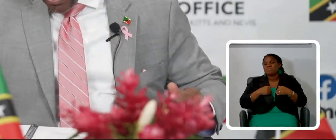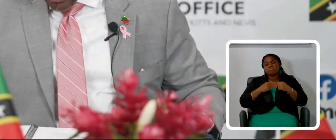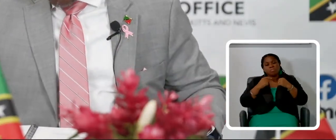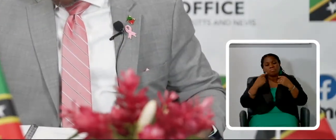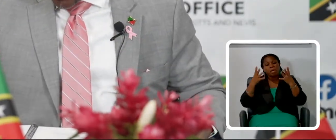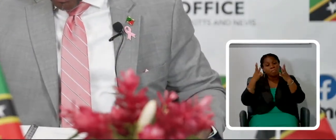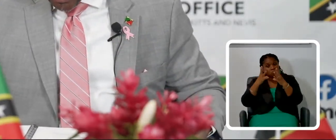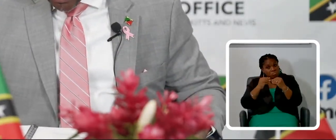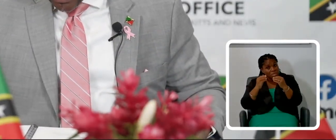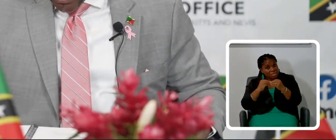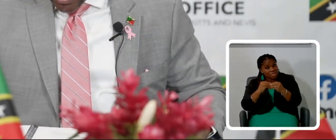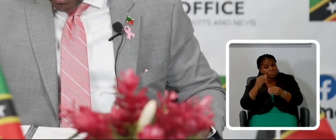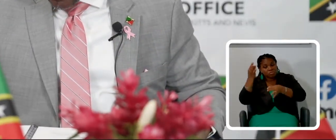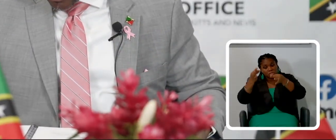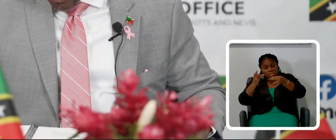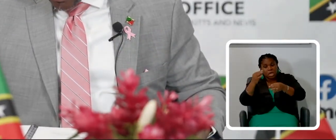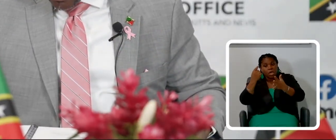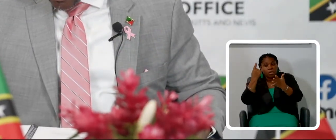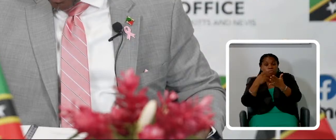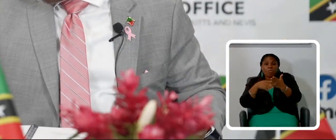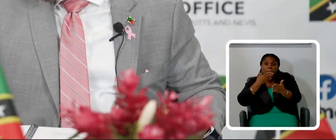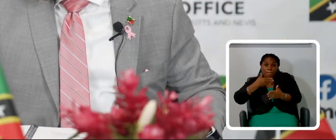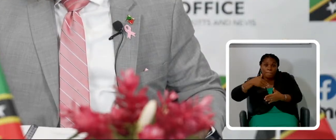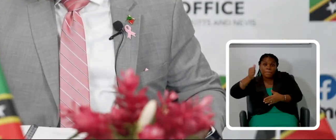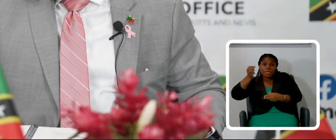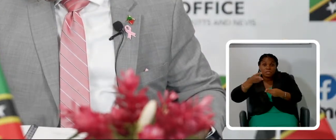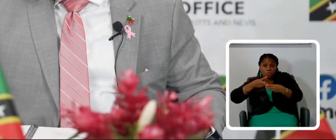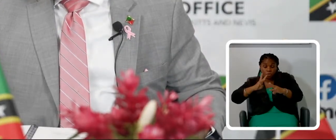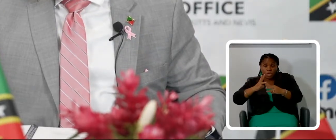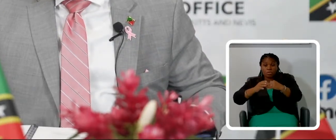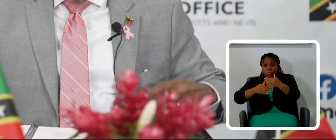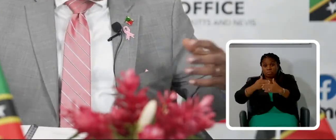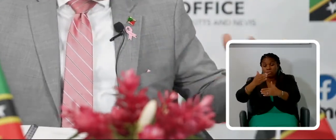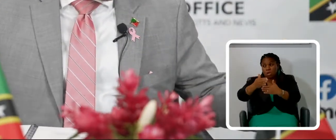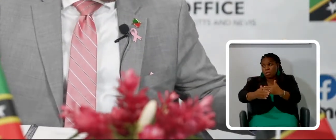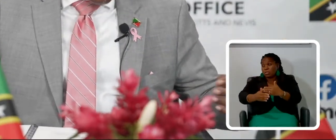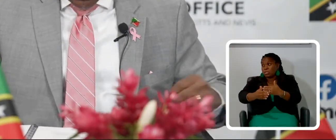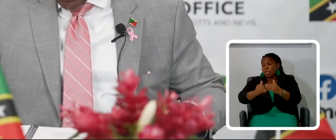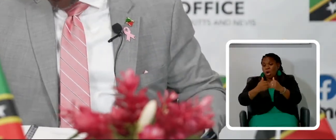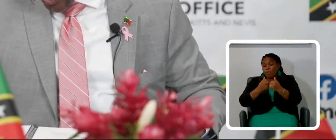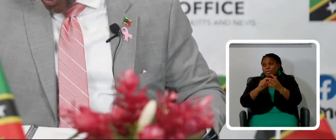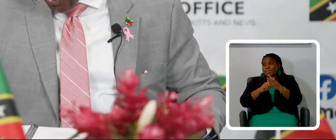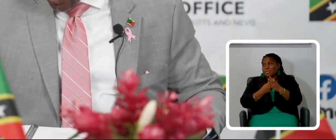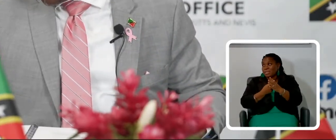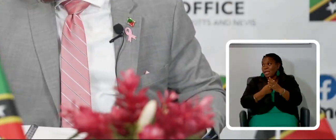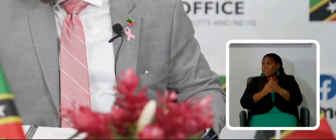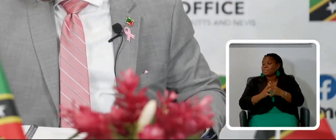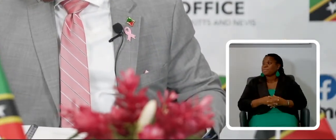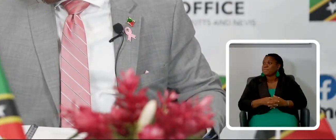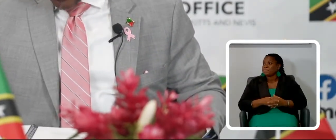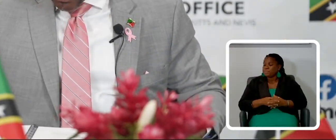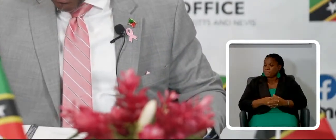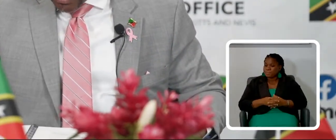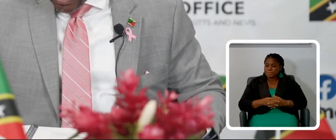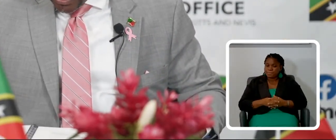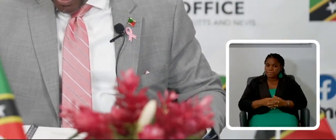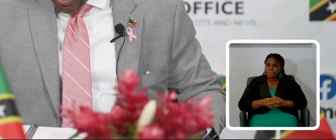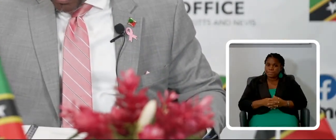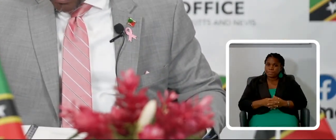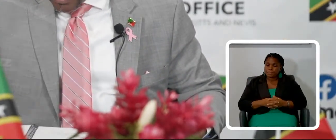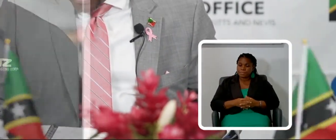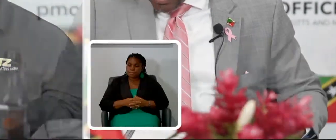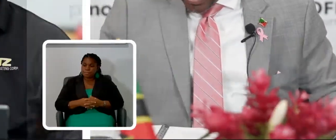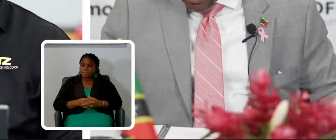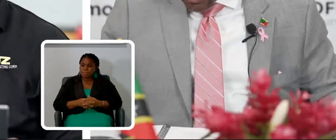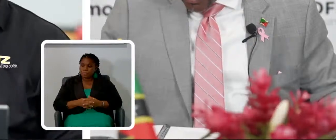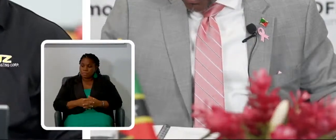they are reaching some conclusion now as to the direction in which they should go with bus fares.